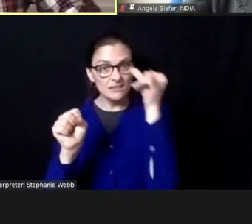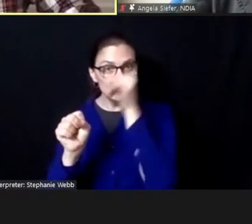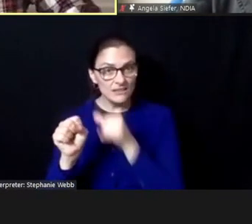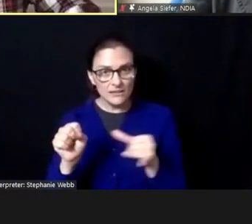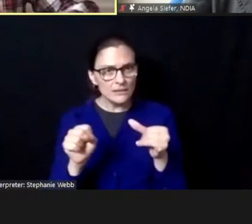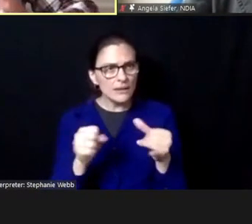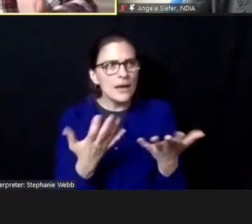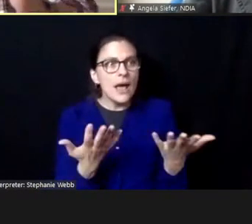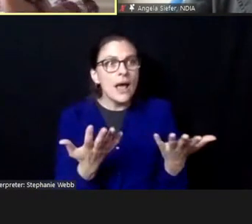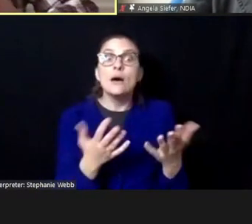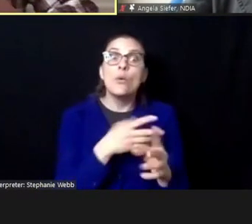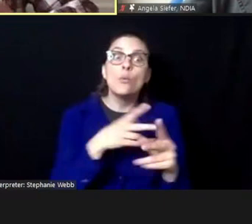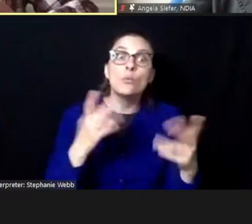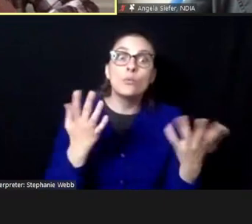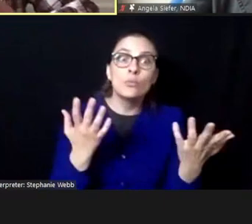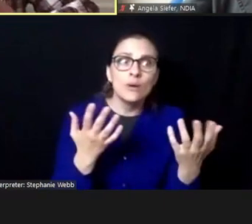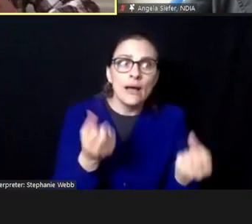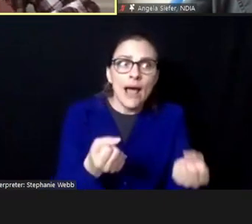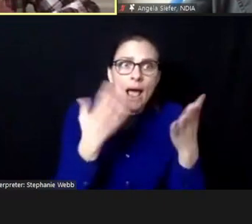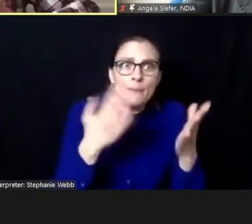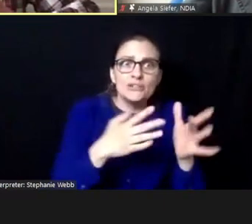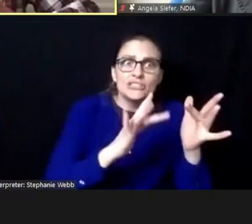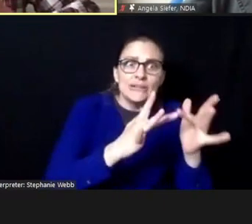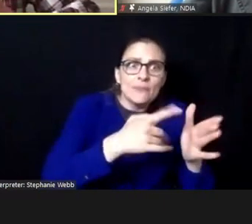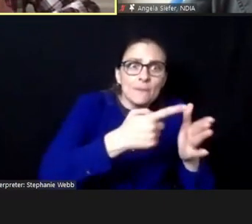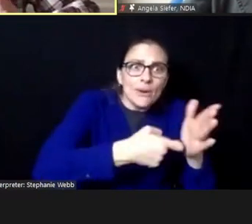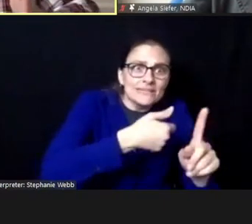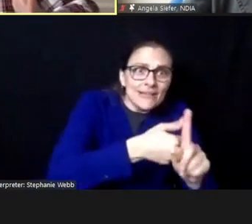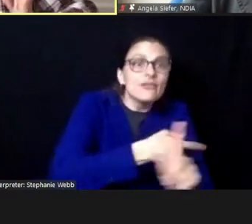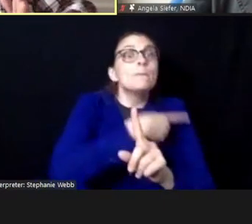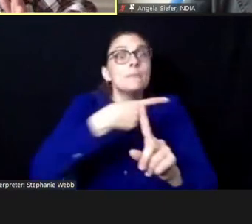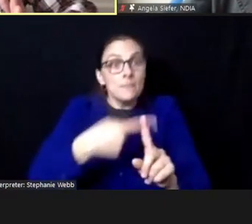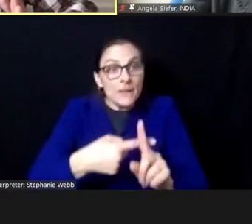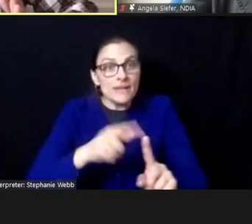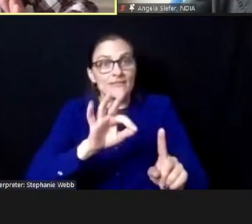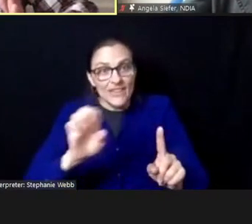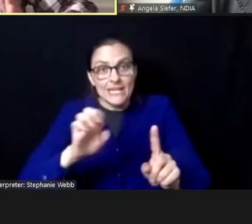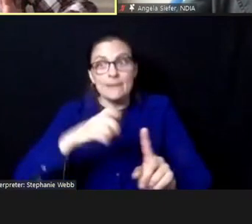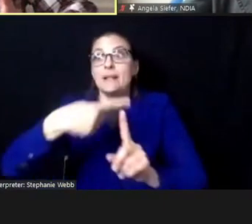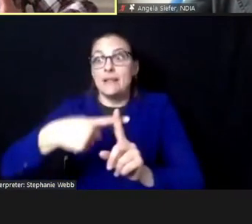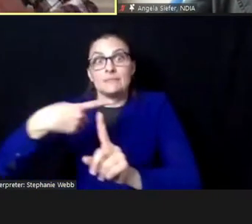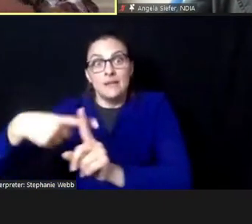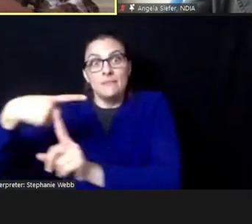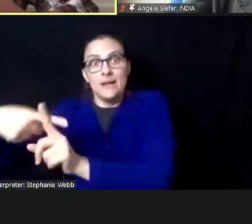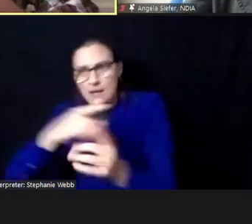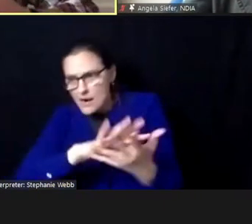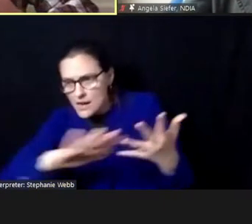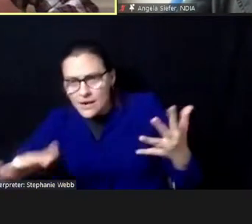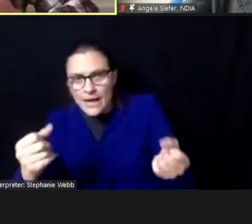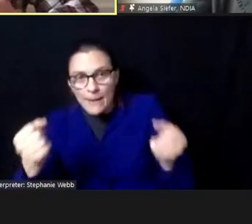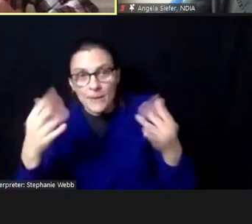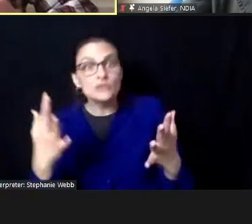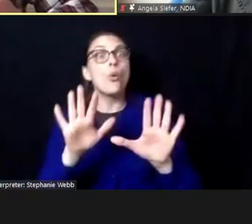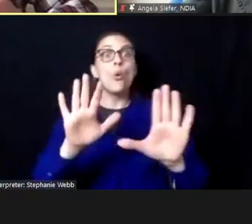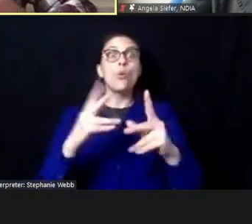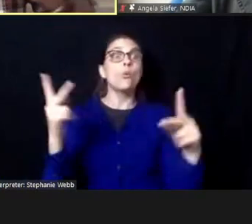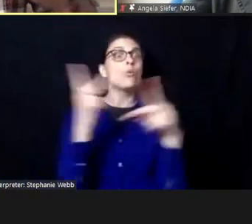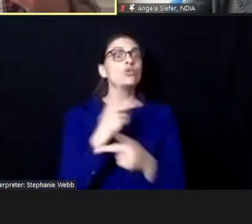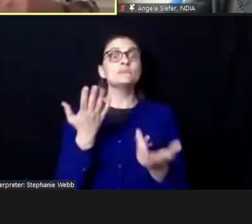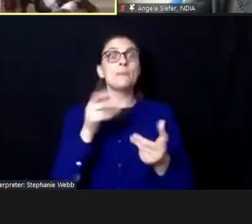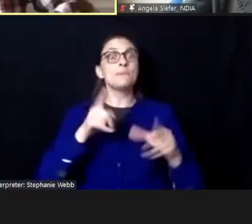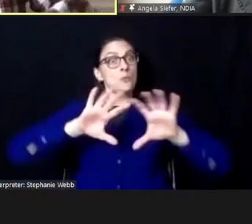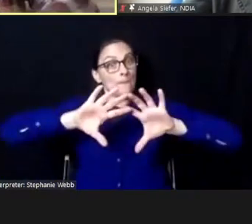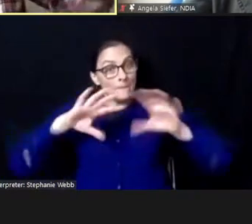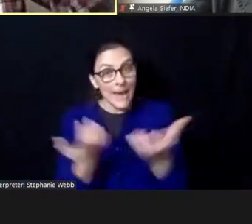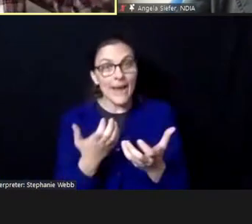internet price. But if you had a machine readable label and you had it on the monthly bill, our job at Consumer Reports, I could probably